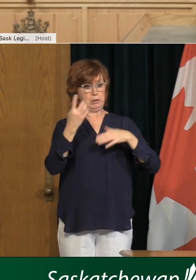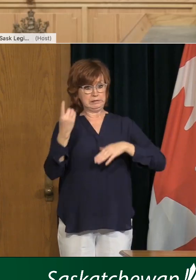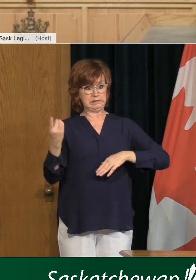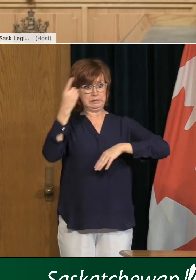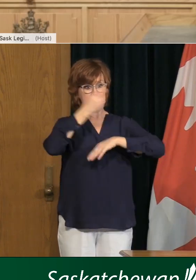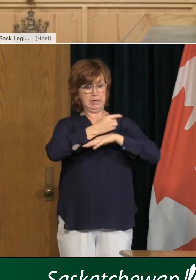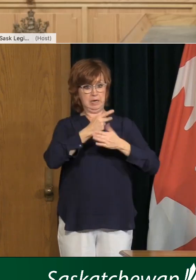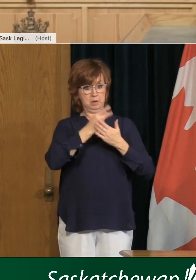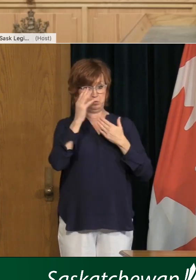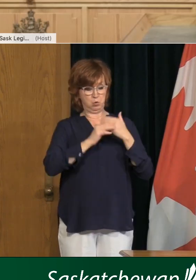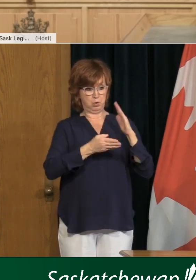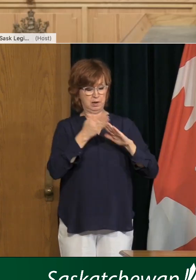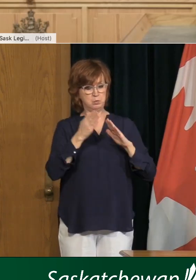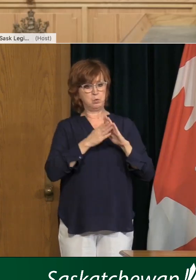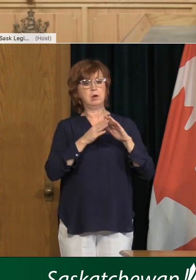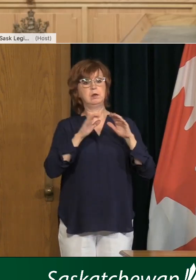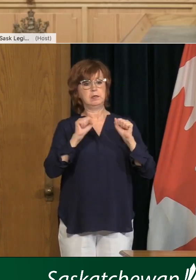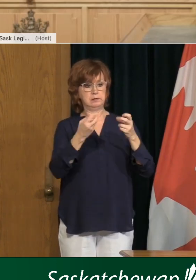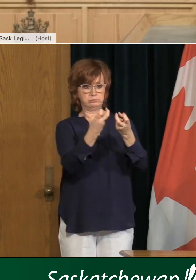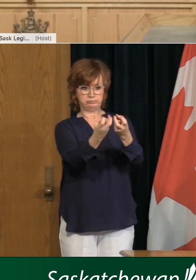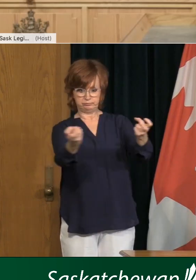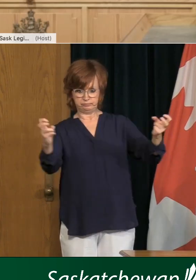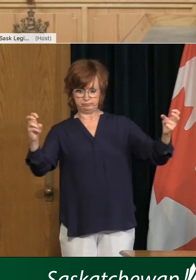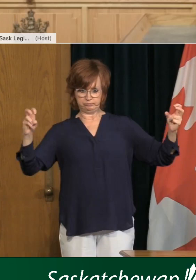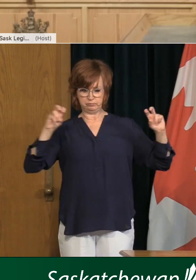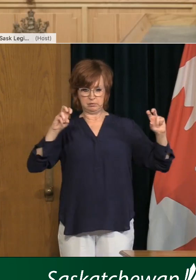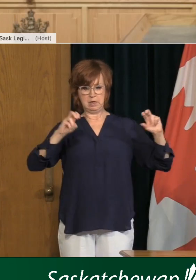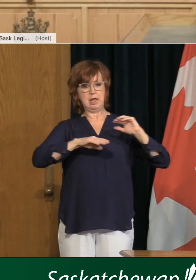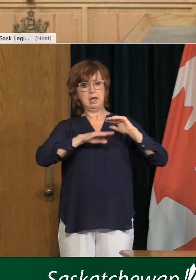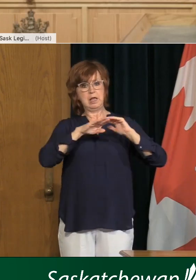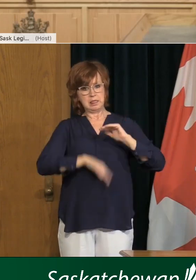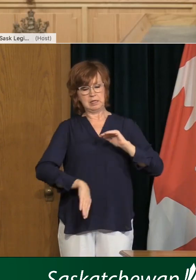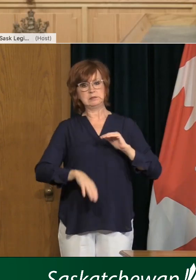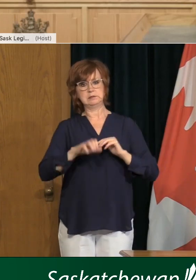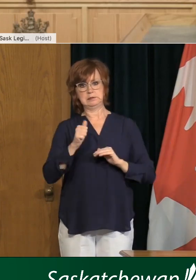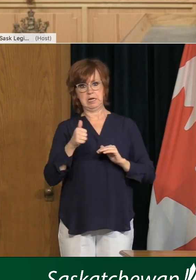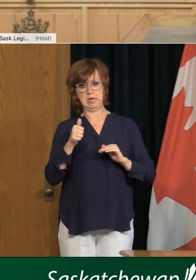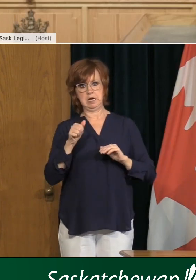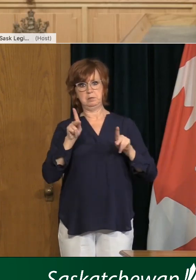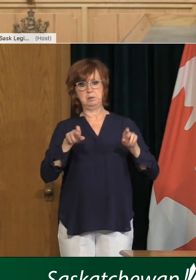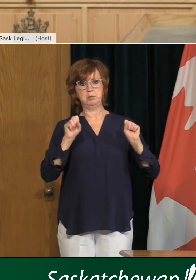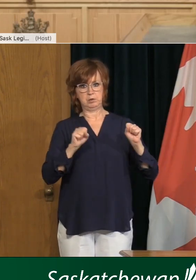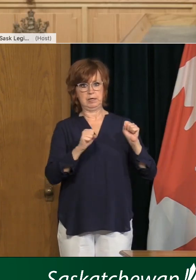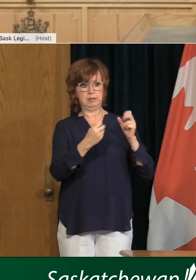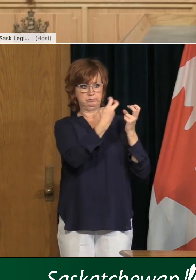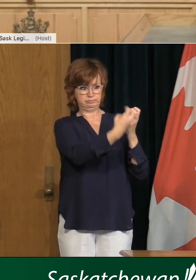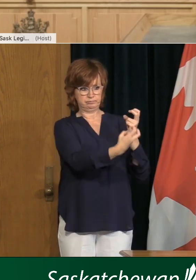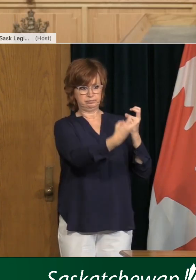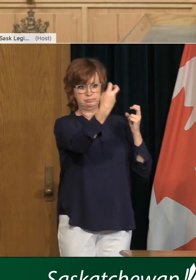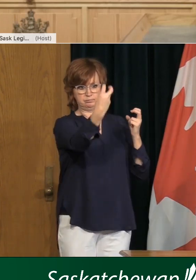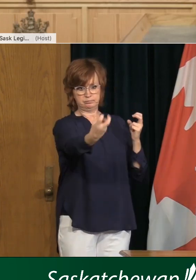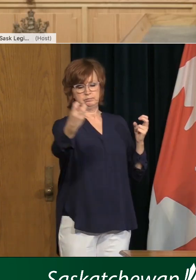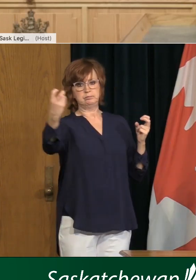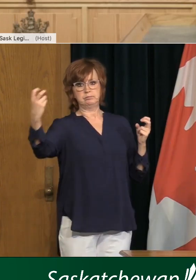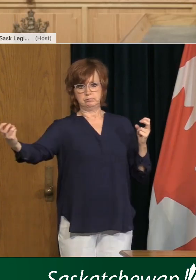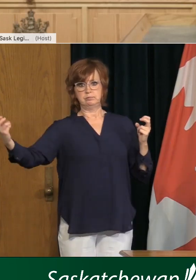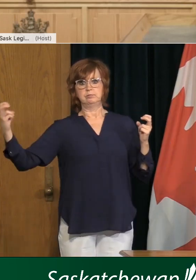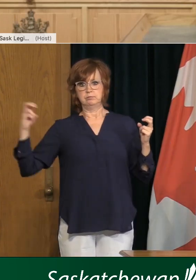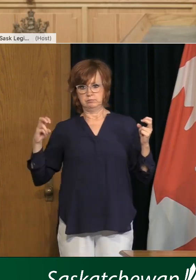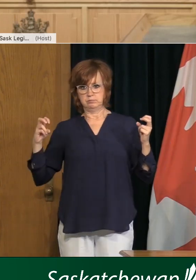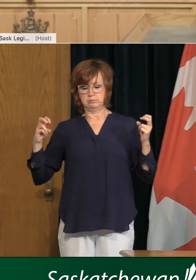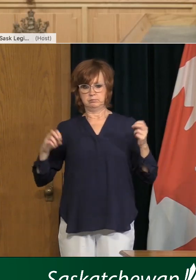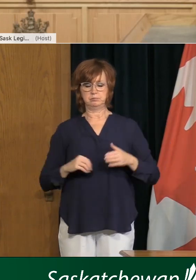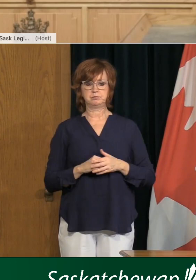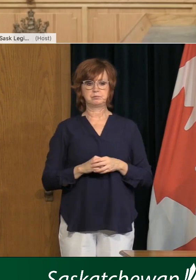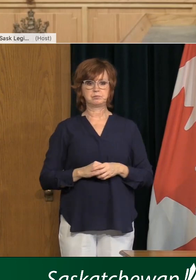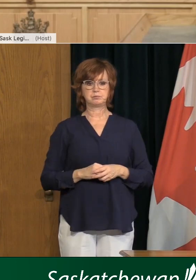whatever subsequent public health orders put out there for us. The assessment of youth